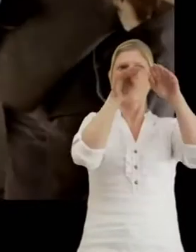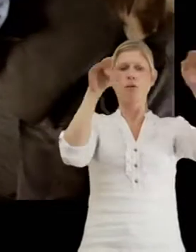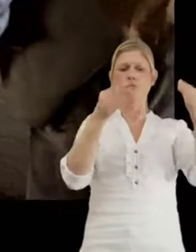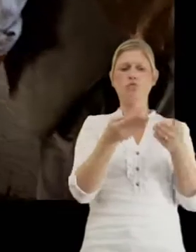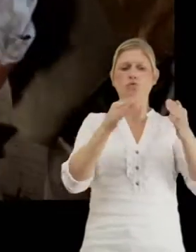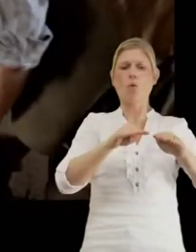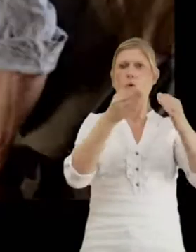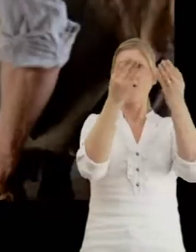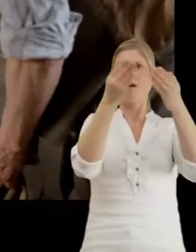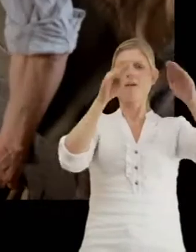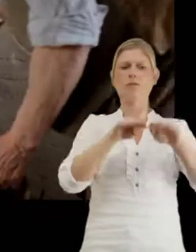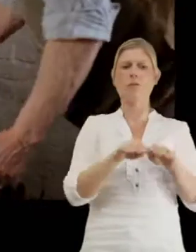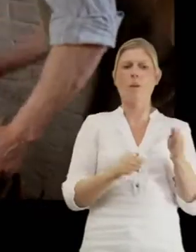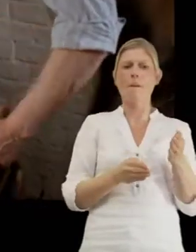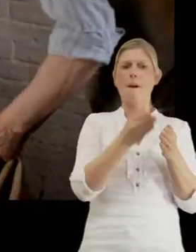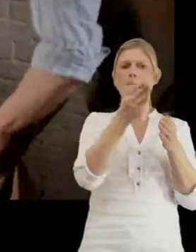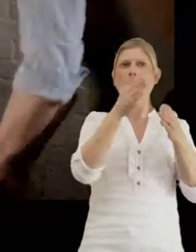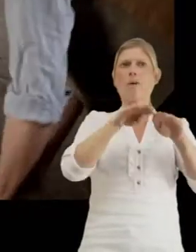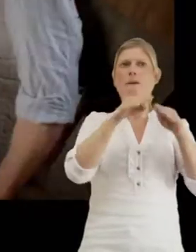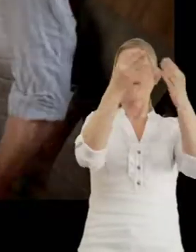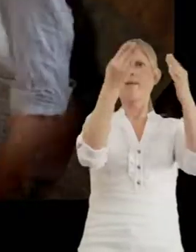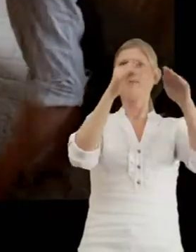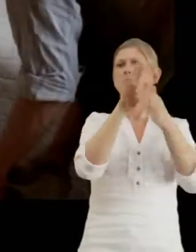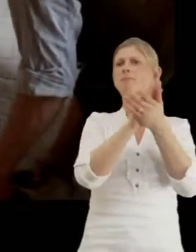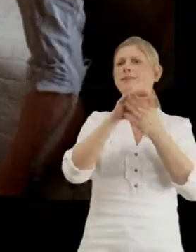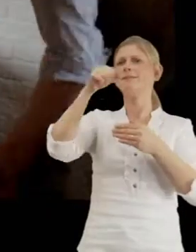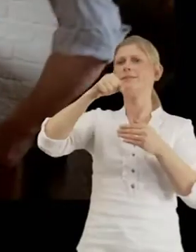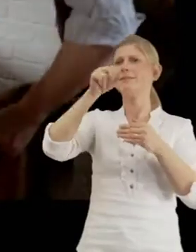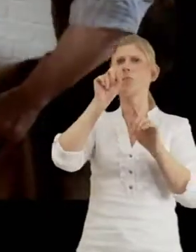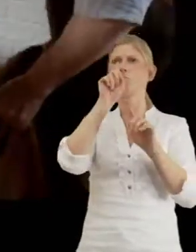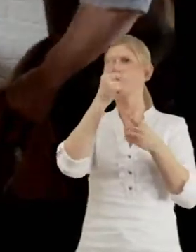sack from dropping back down.